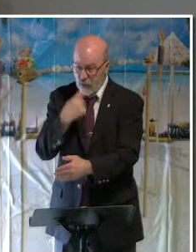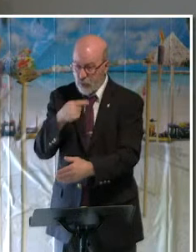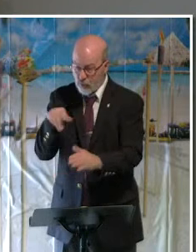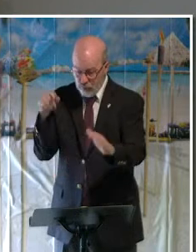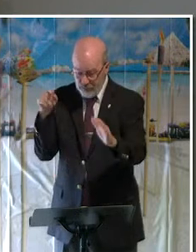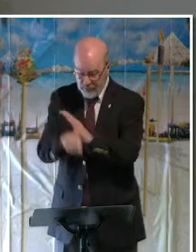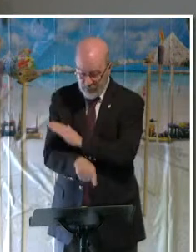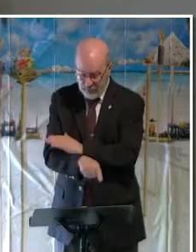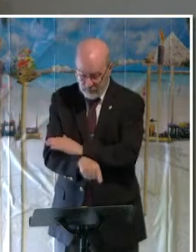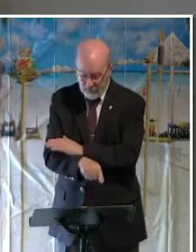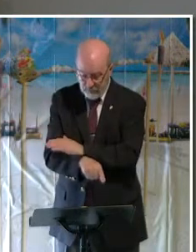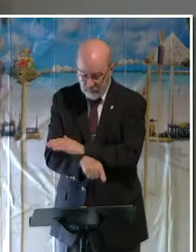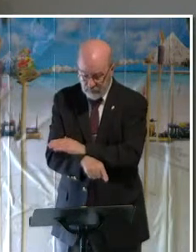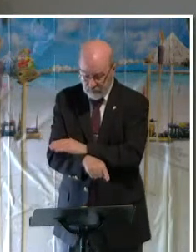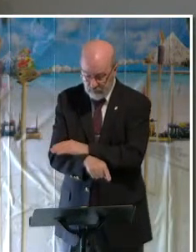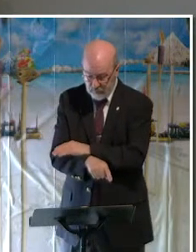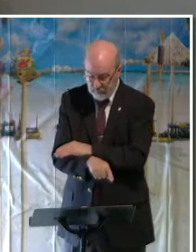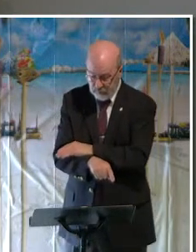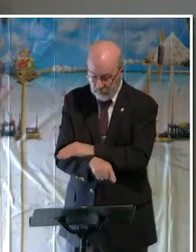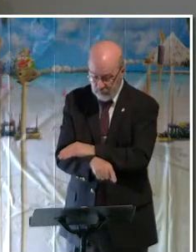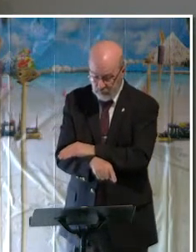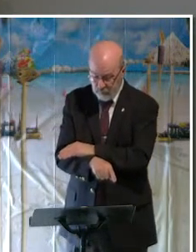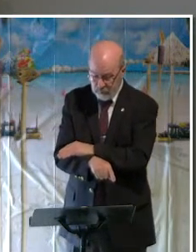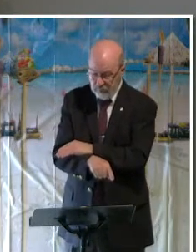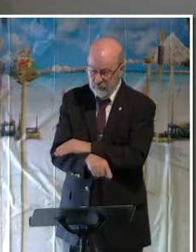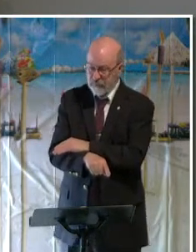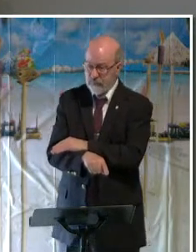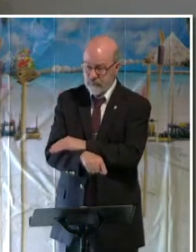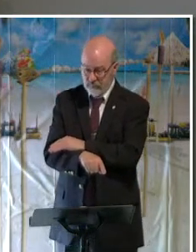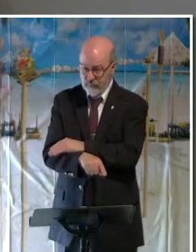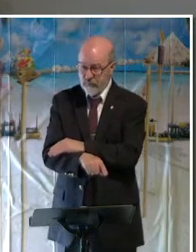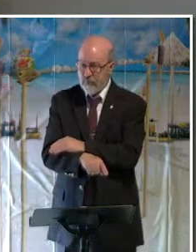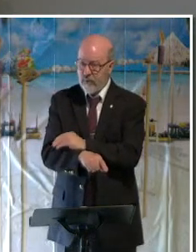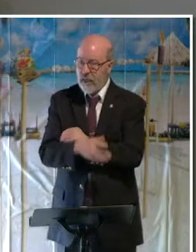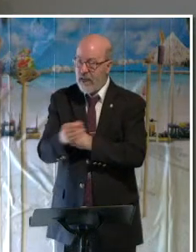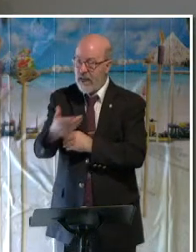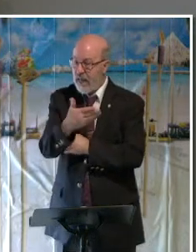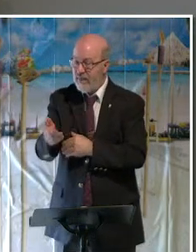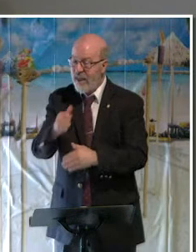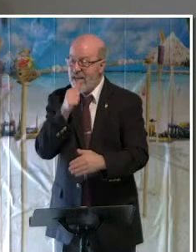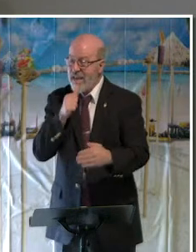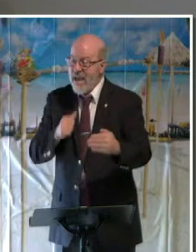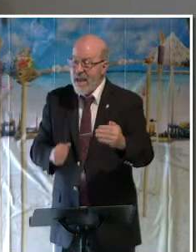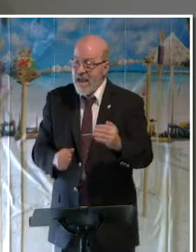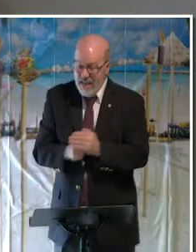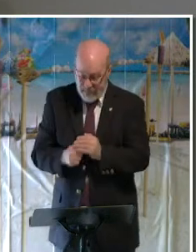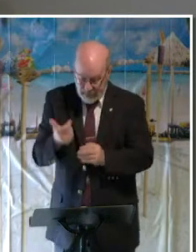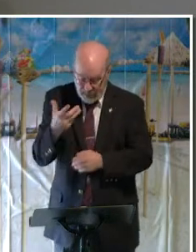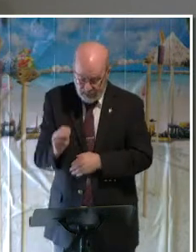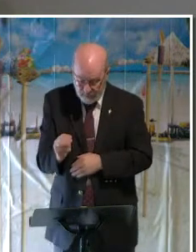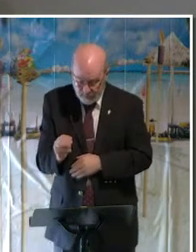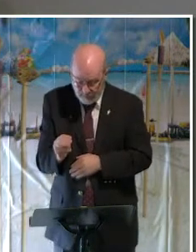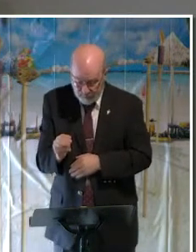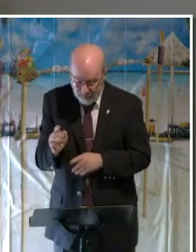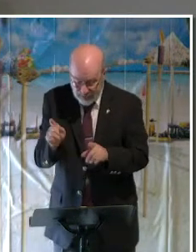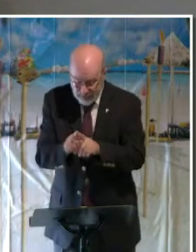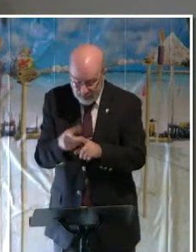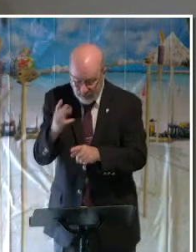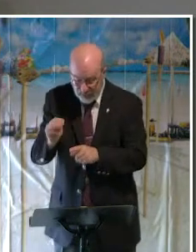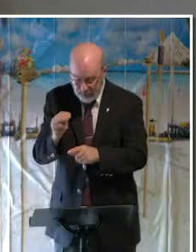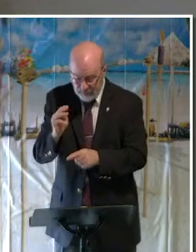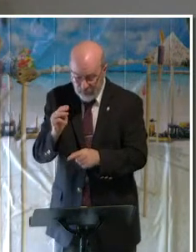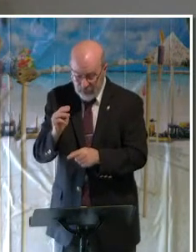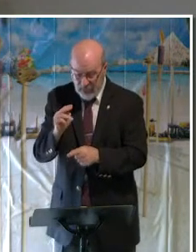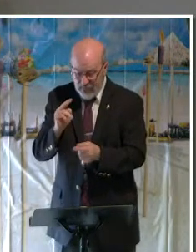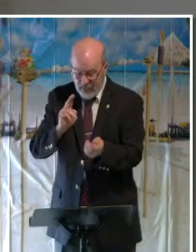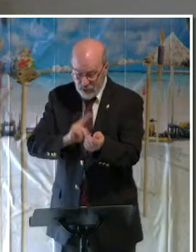the king's sons, which were slain. And they hid him, even him